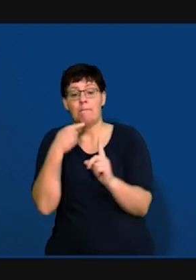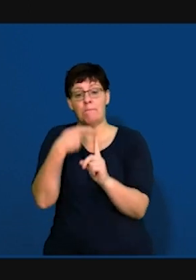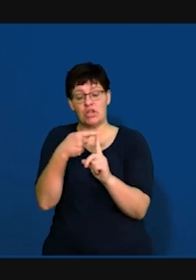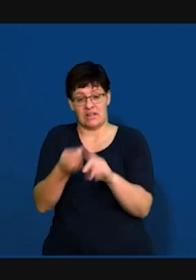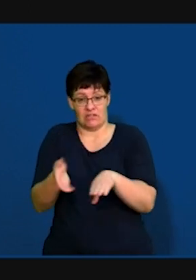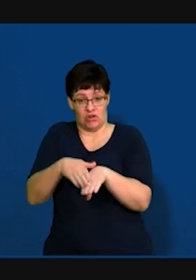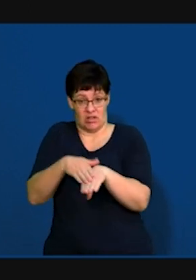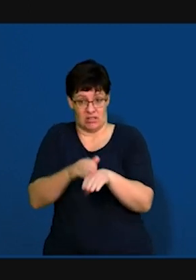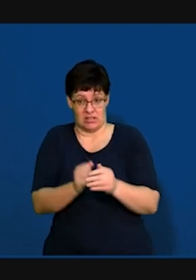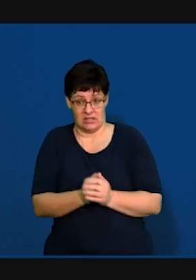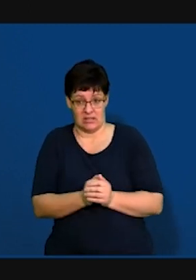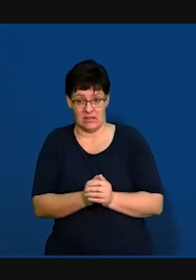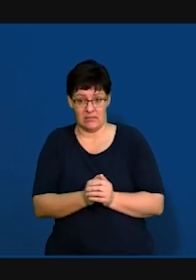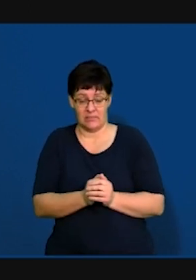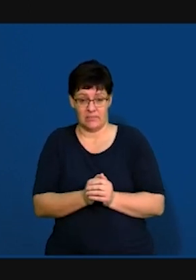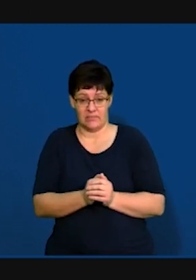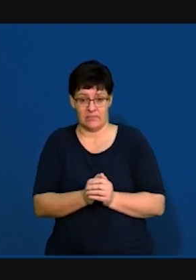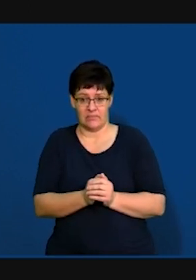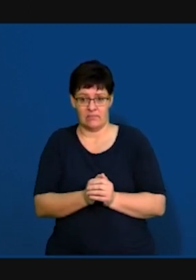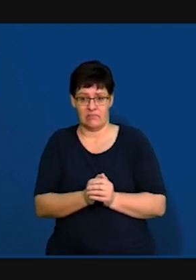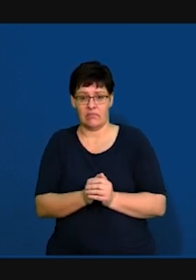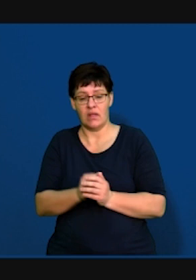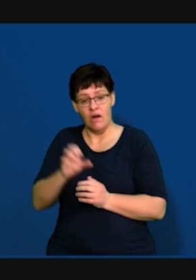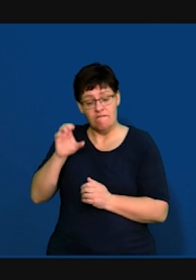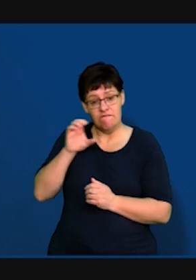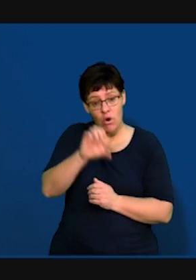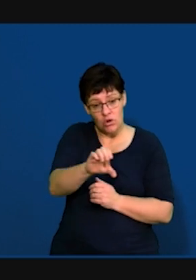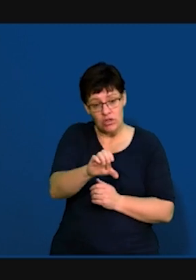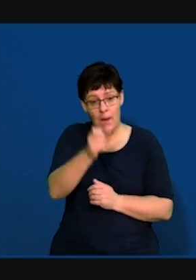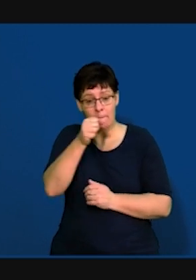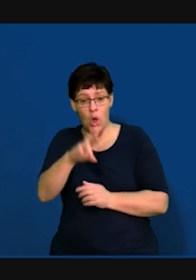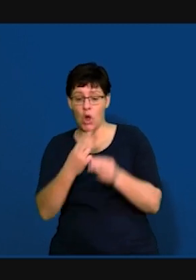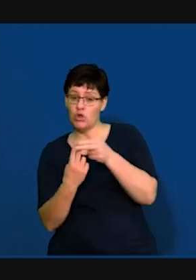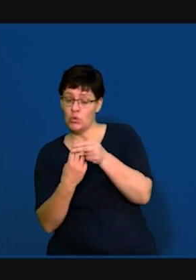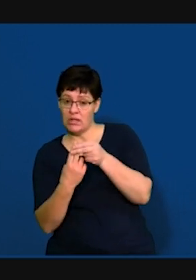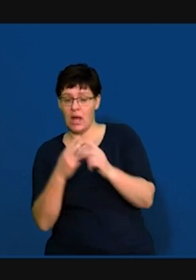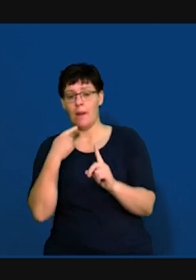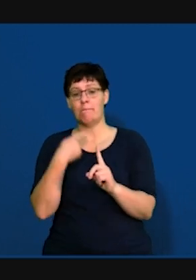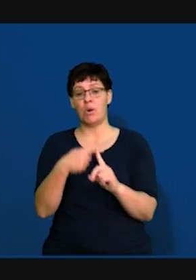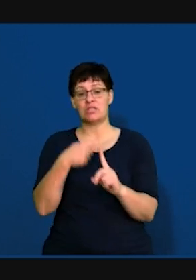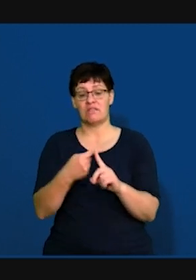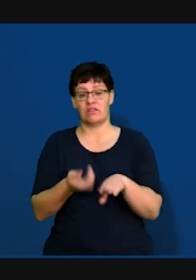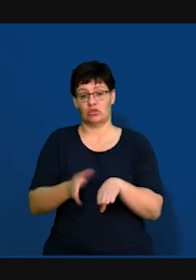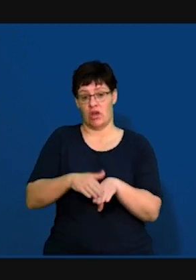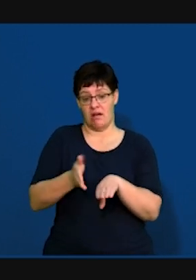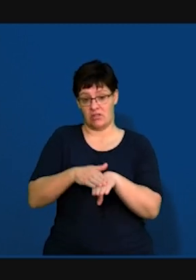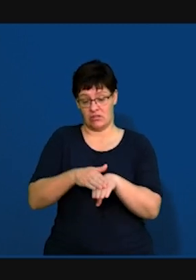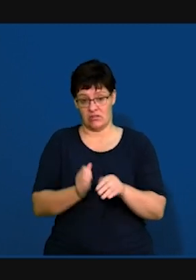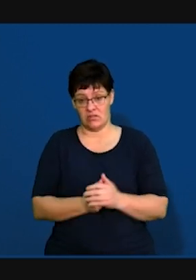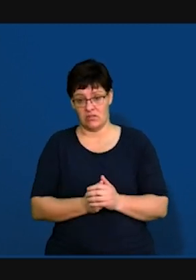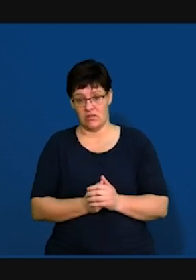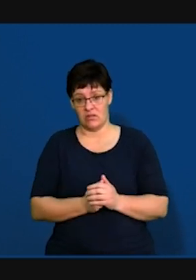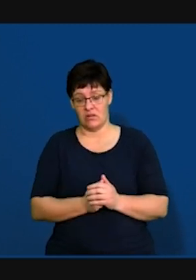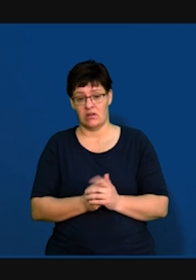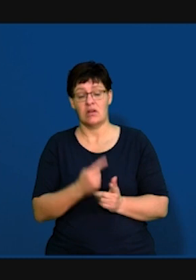force, okay, per unit positive charge, right? per unit positive charge. So if we talk of a